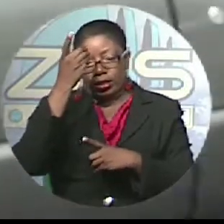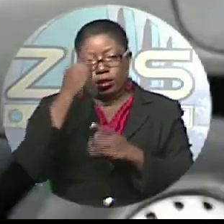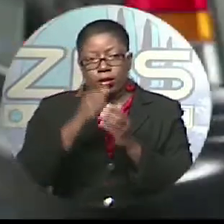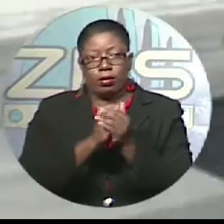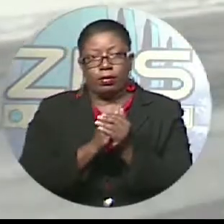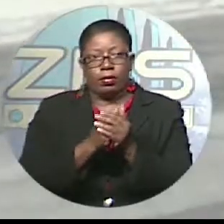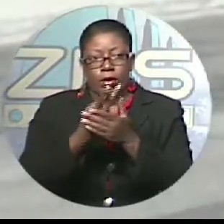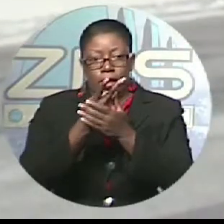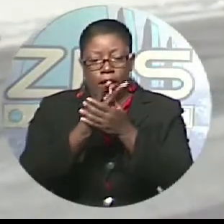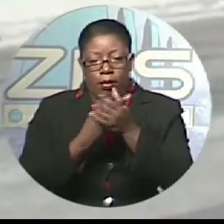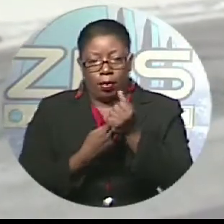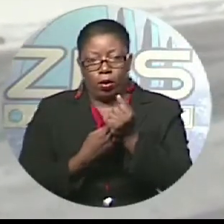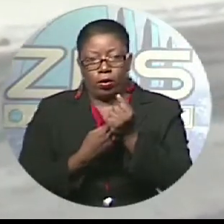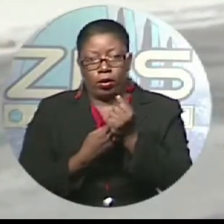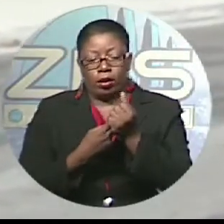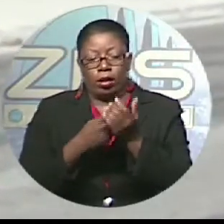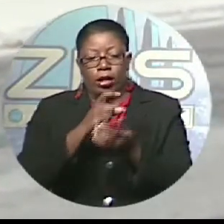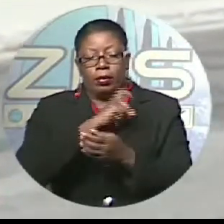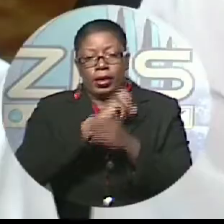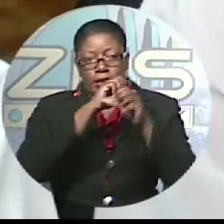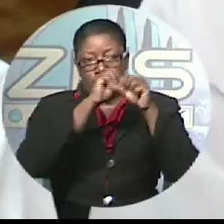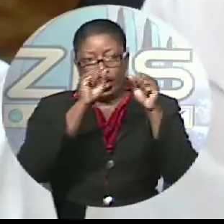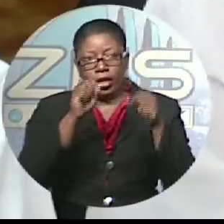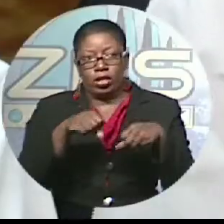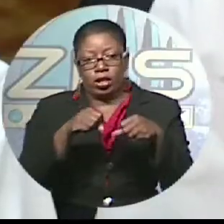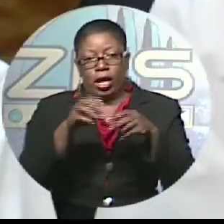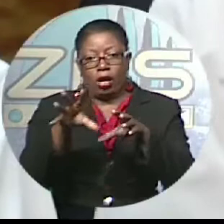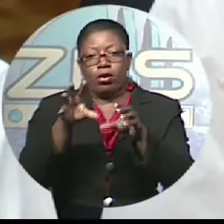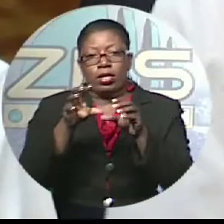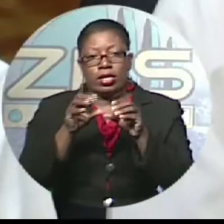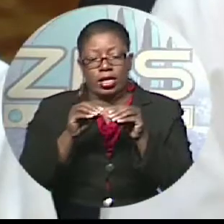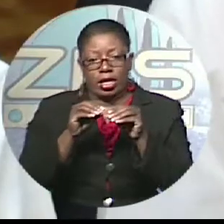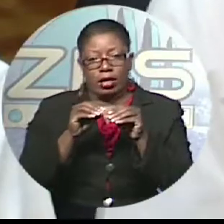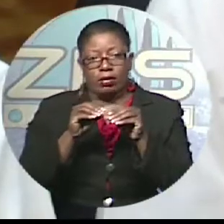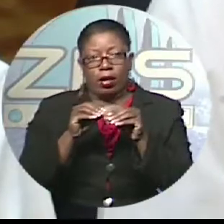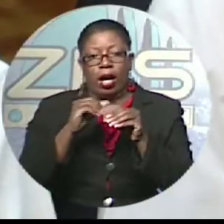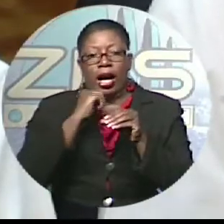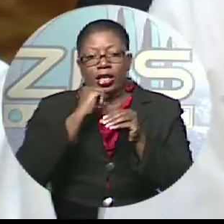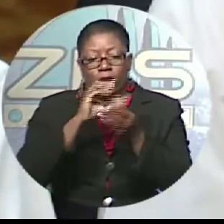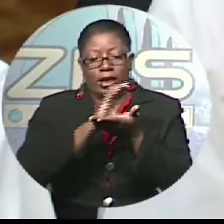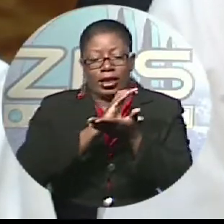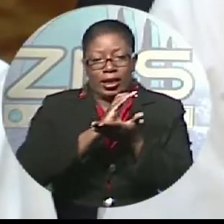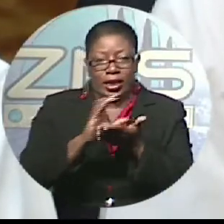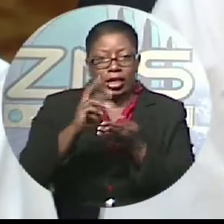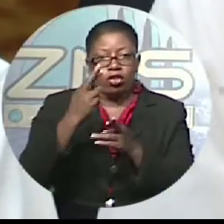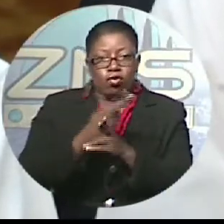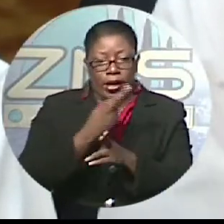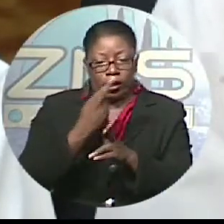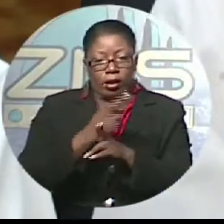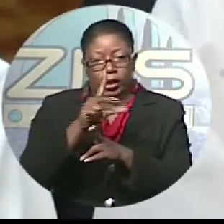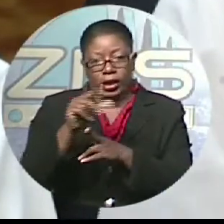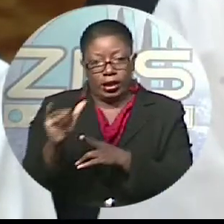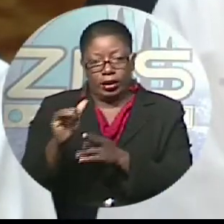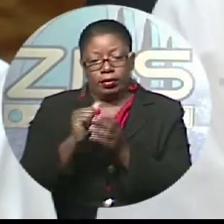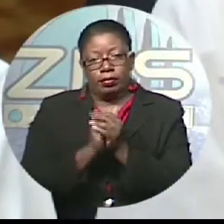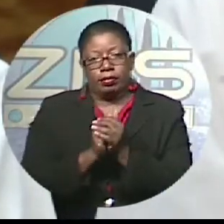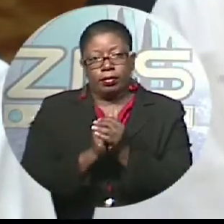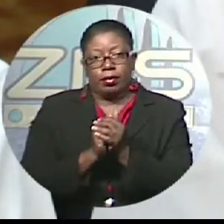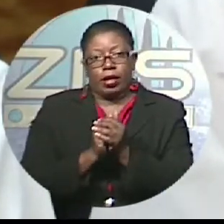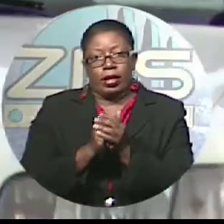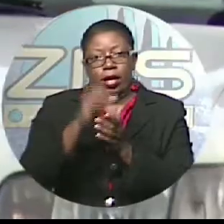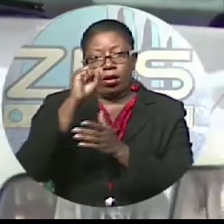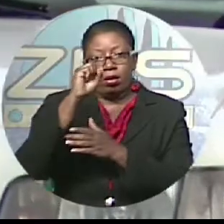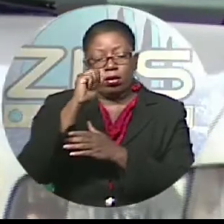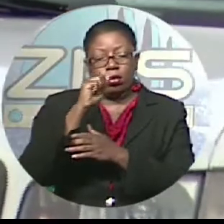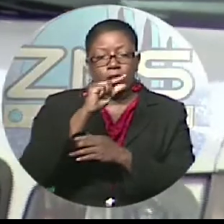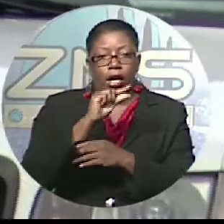two stations that receive all of these persons are not sanitized on a regular basis. Deputy Chair of the PSA, Sergeant Frankie